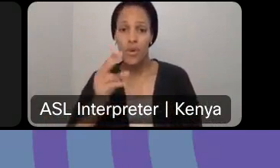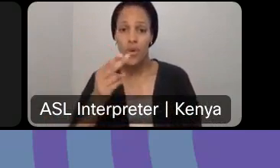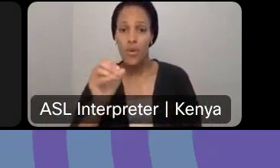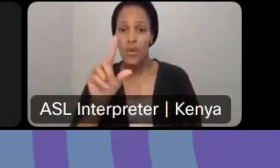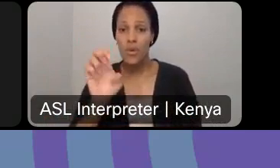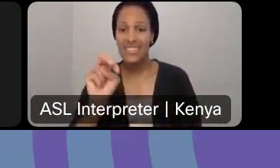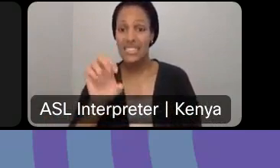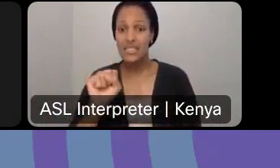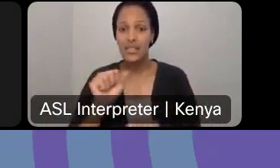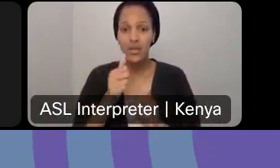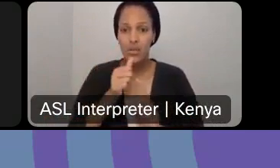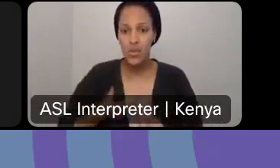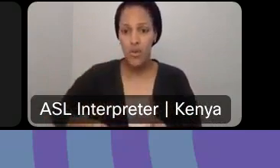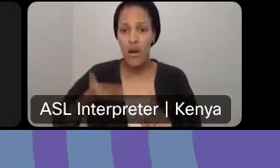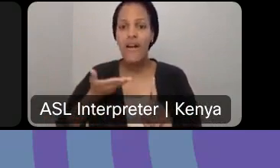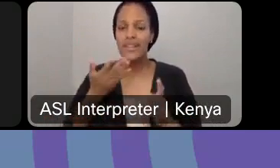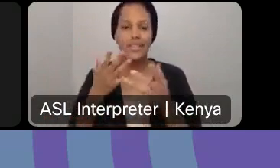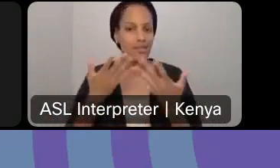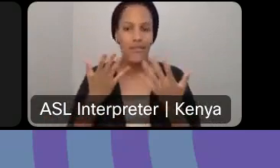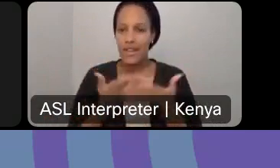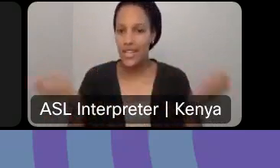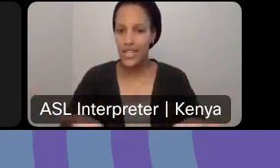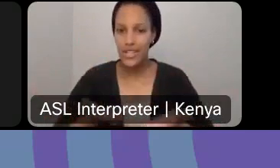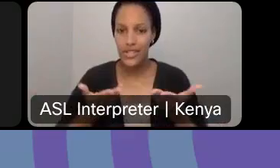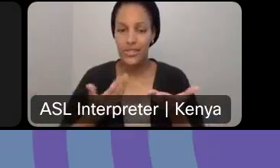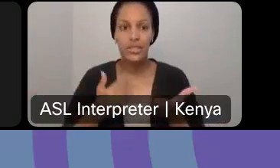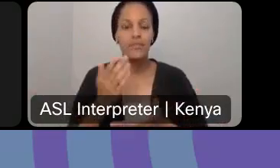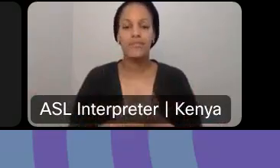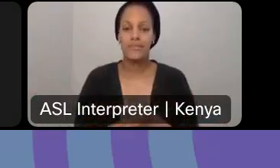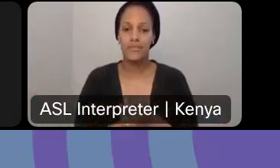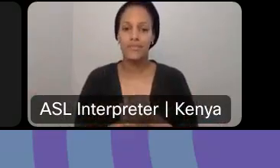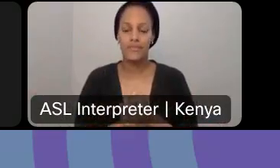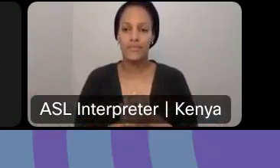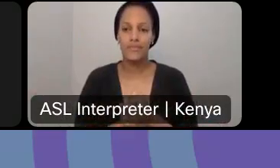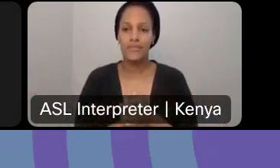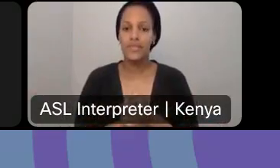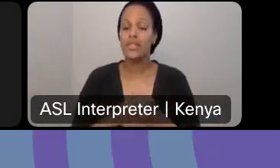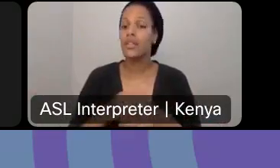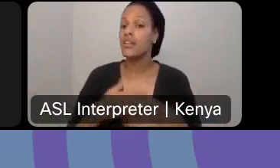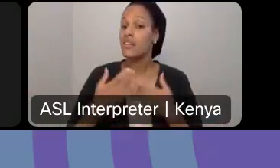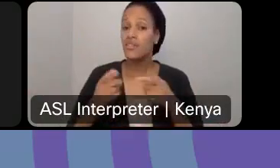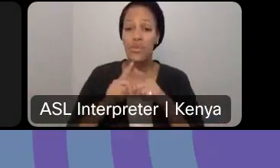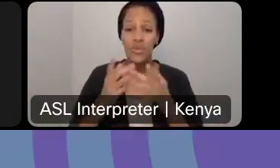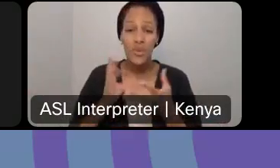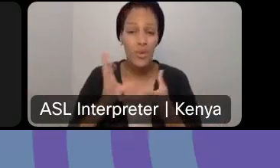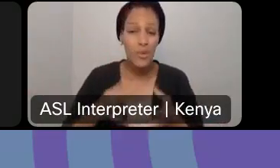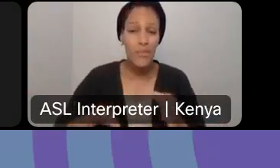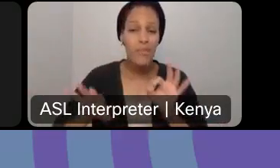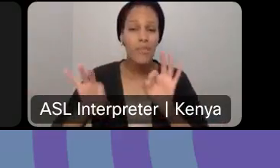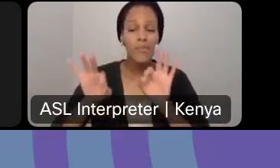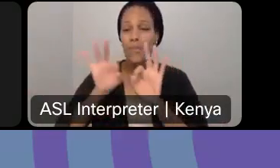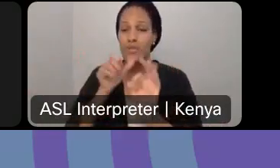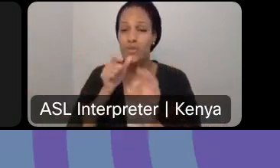What may have been labeled as mental illness may also be an integral part of their being and shouldn't